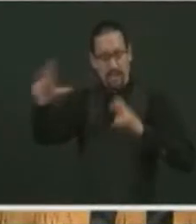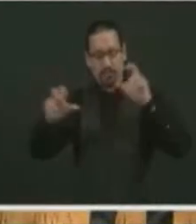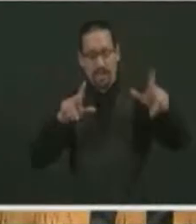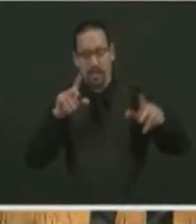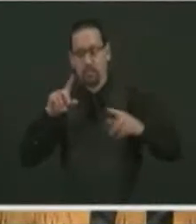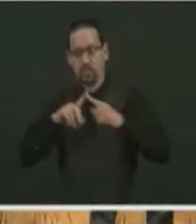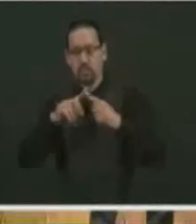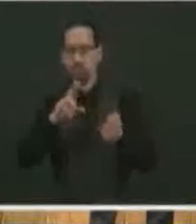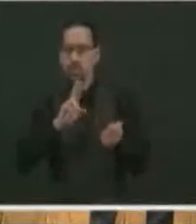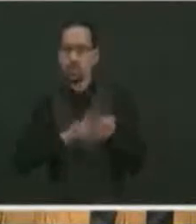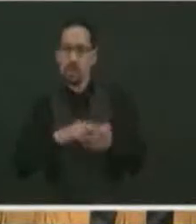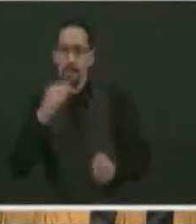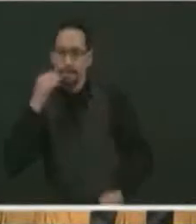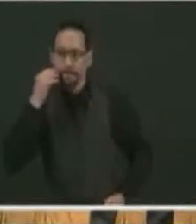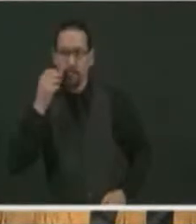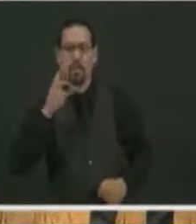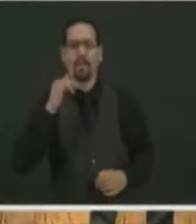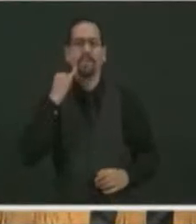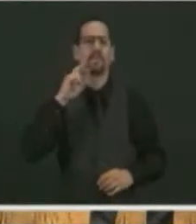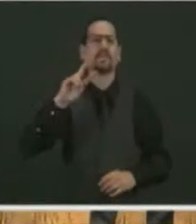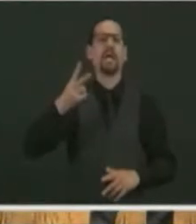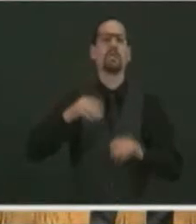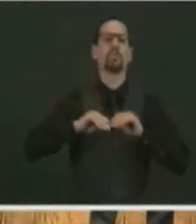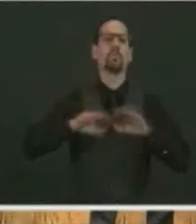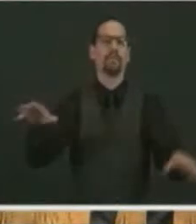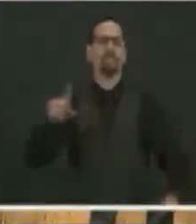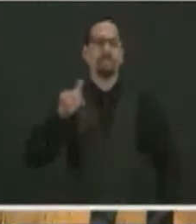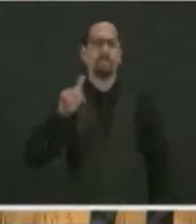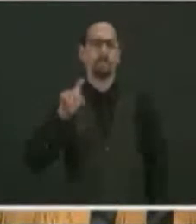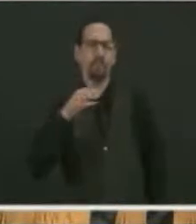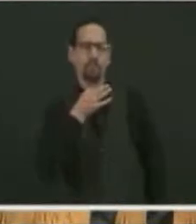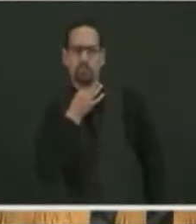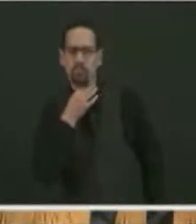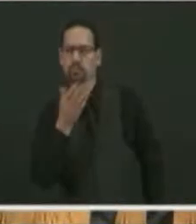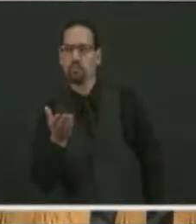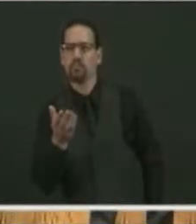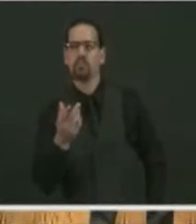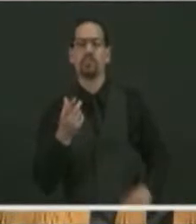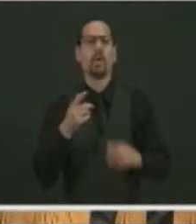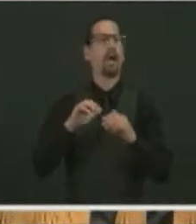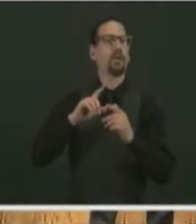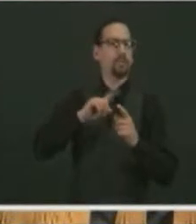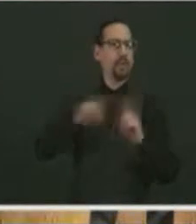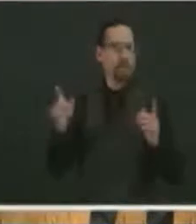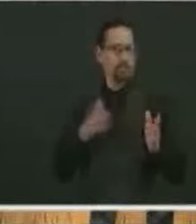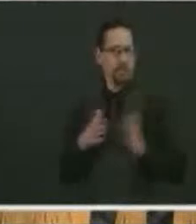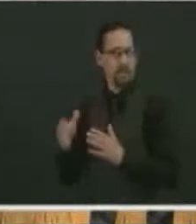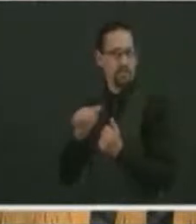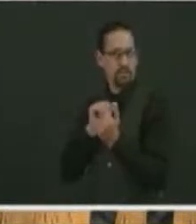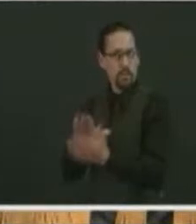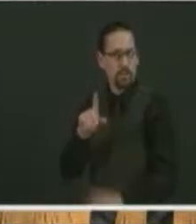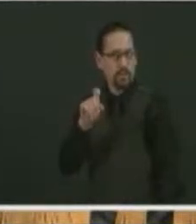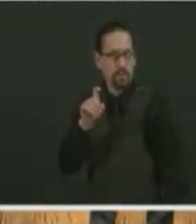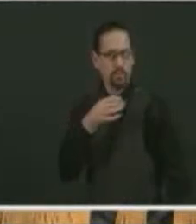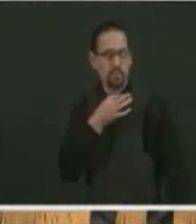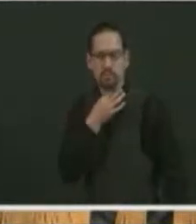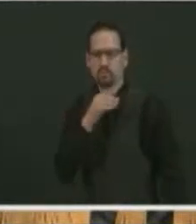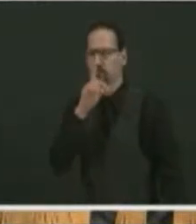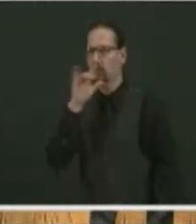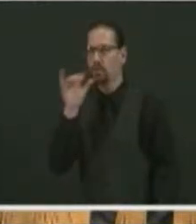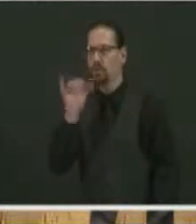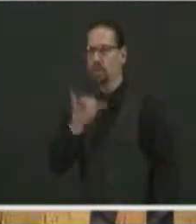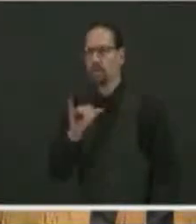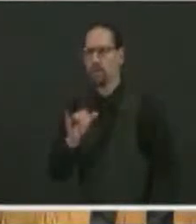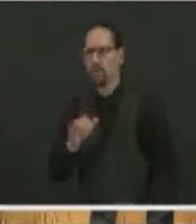feel comfortable doing that, or do you feel like you have different tactics to use so you don't have to do that? Re-omit? If patients were to go back